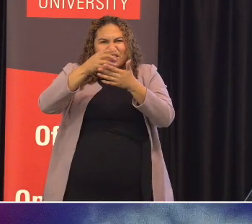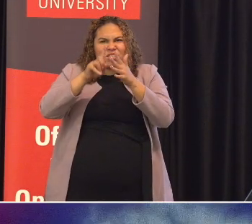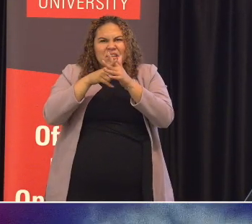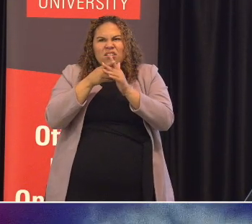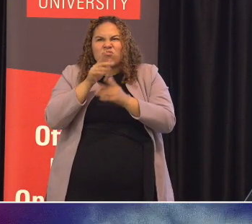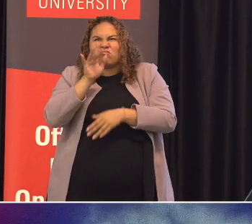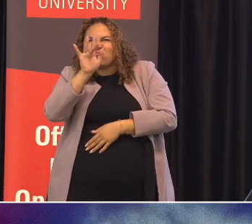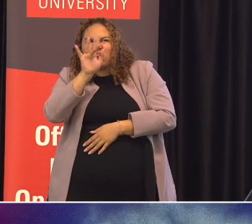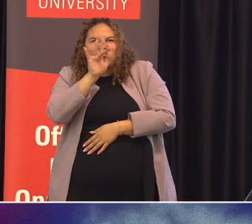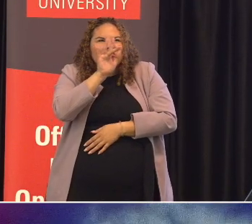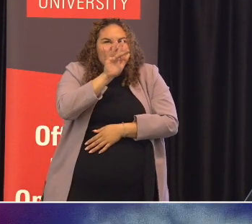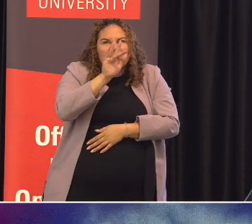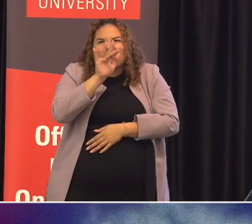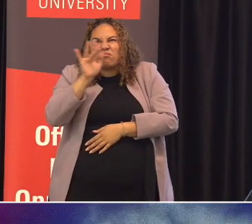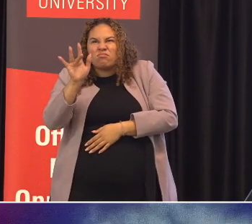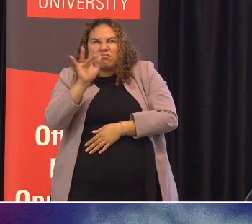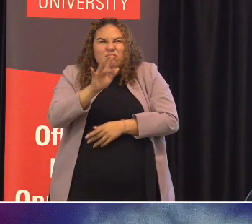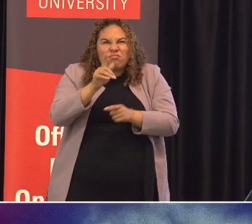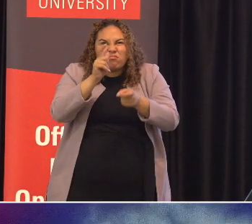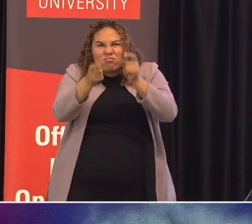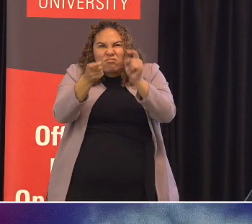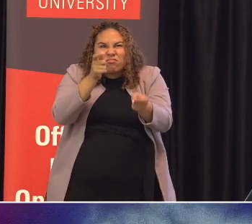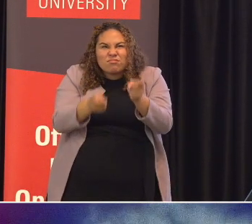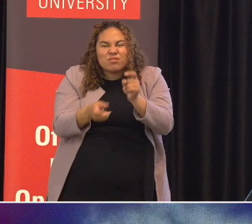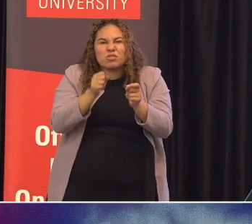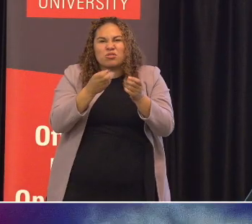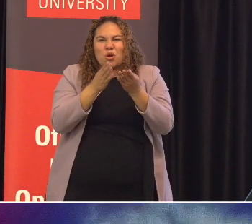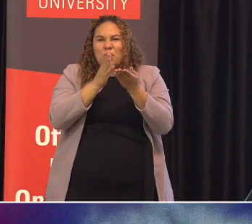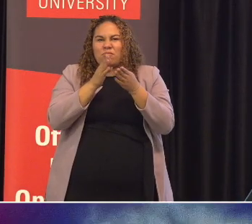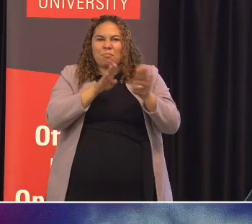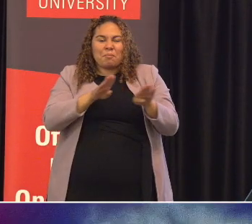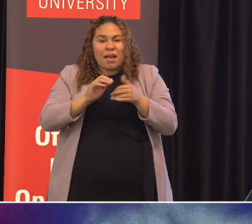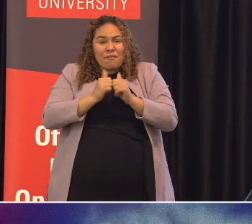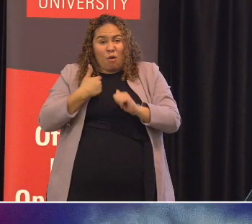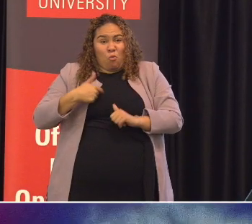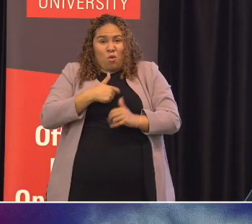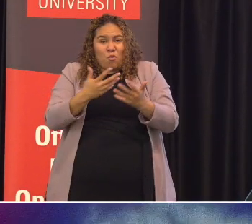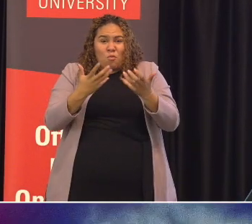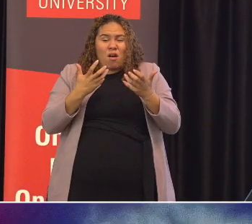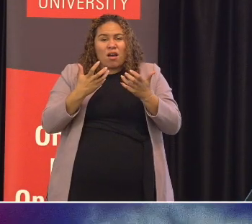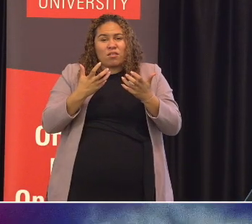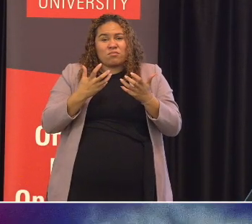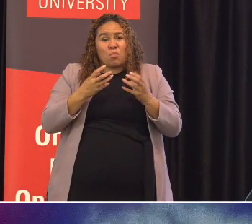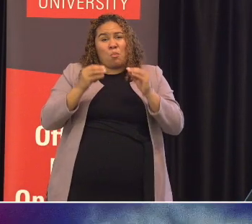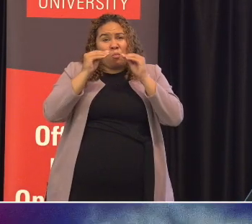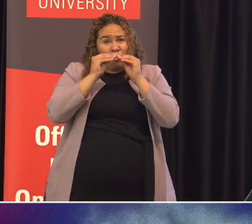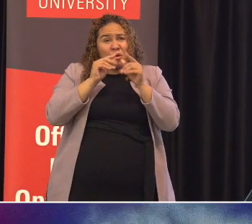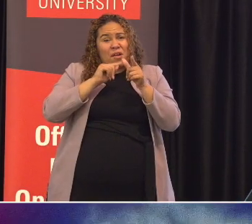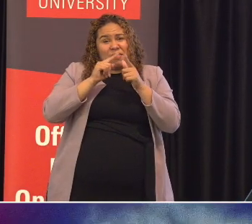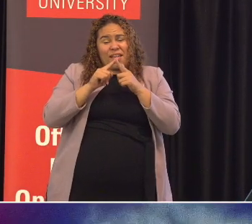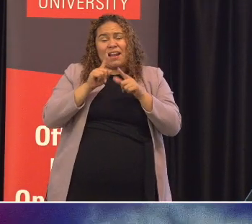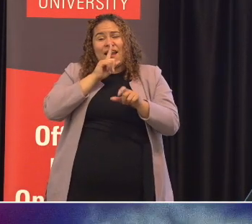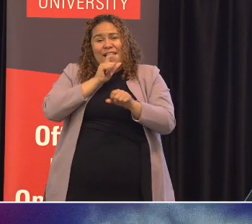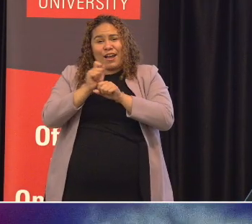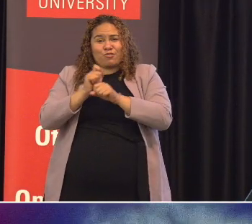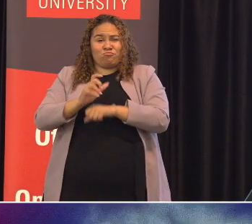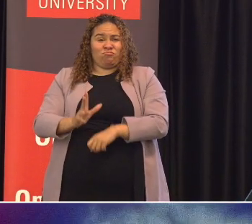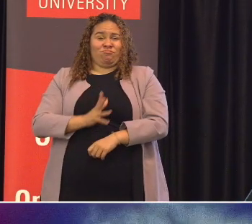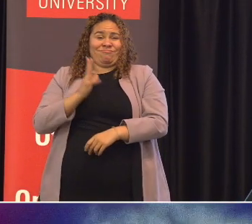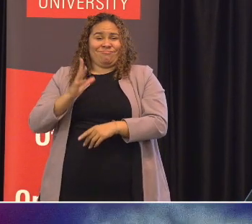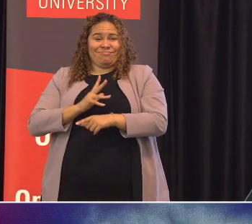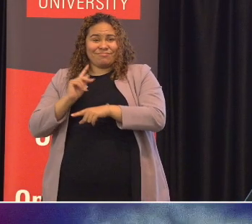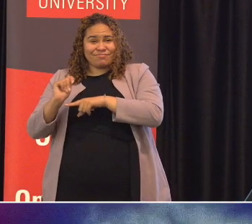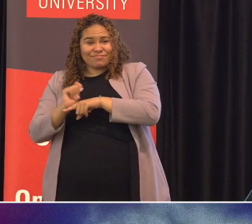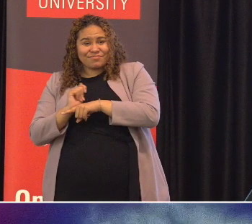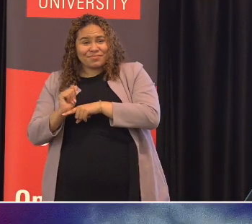make them look or behave the way we want them to, very rarely going through official training, right? So if you want to join in